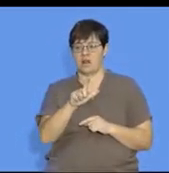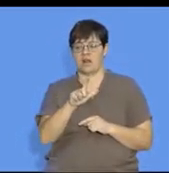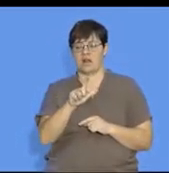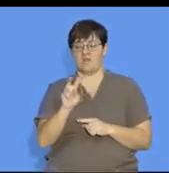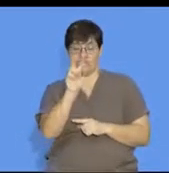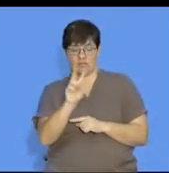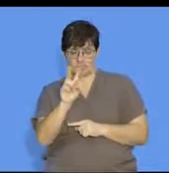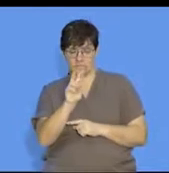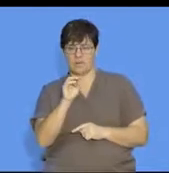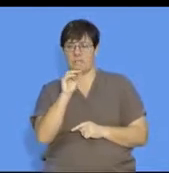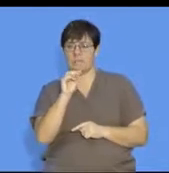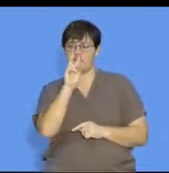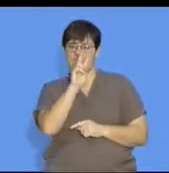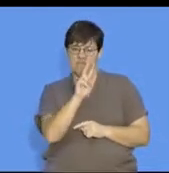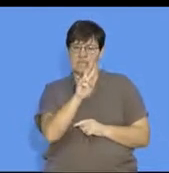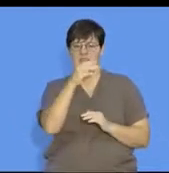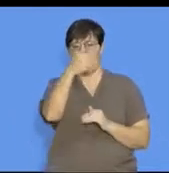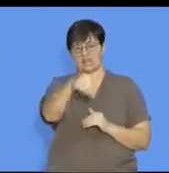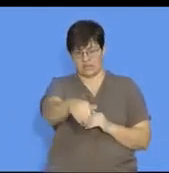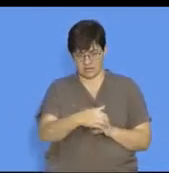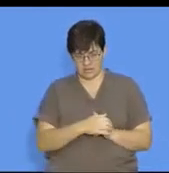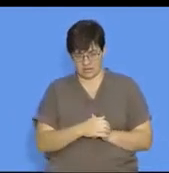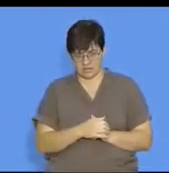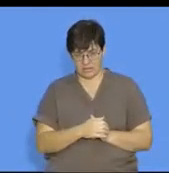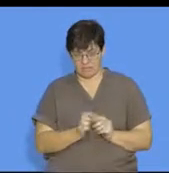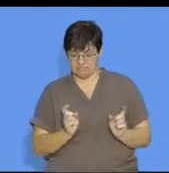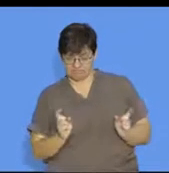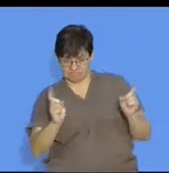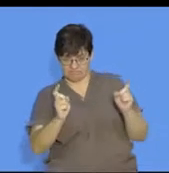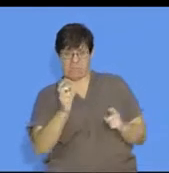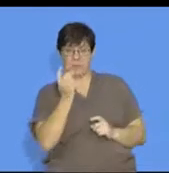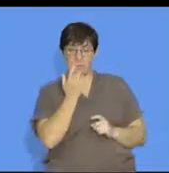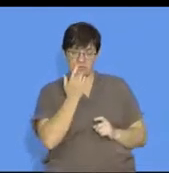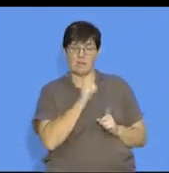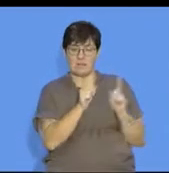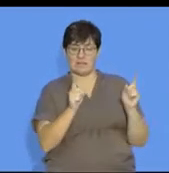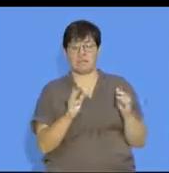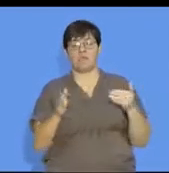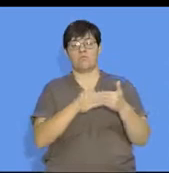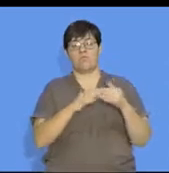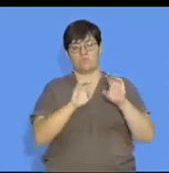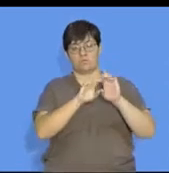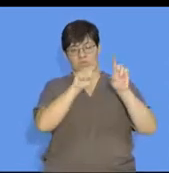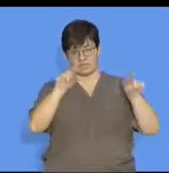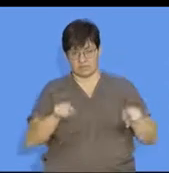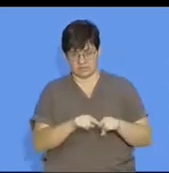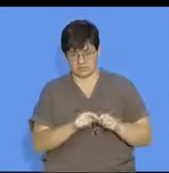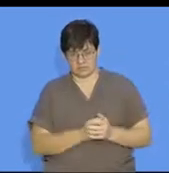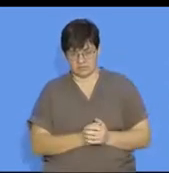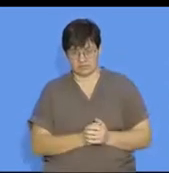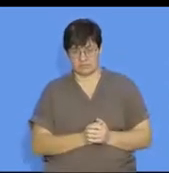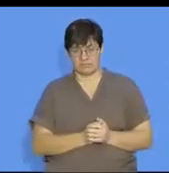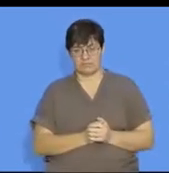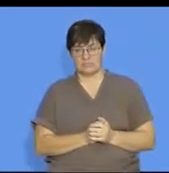external. Think of it. This is still across the battery, but it's only in a closed circuit, right?